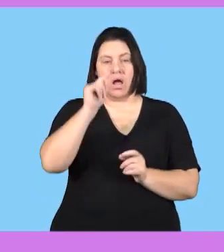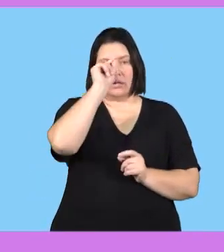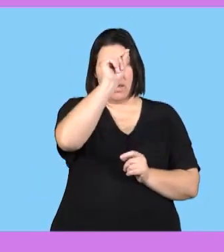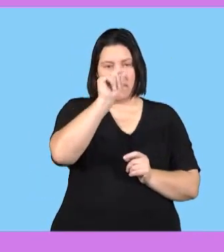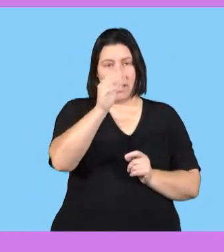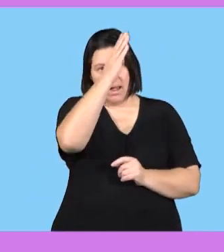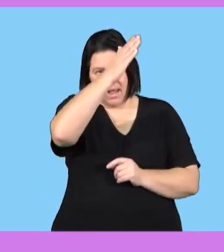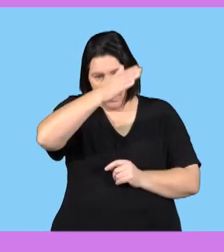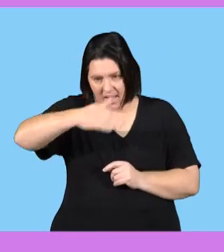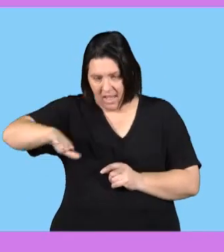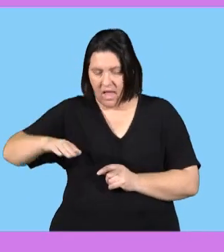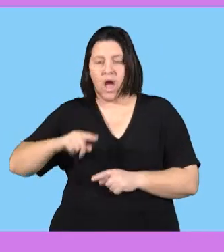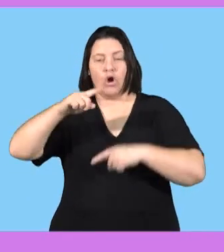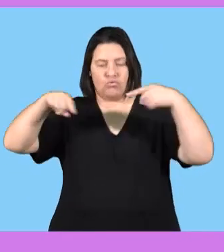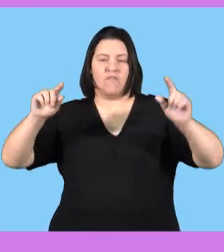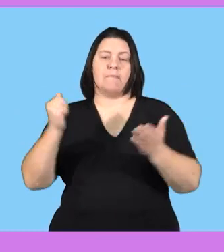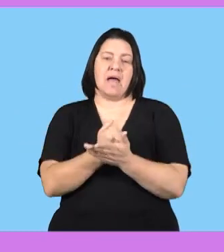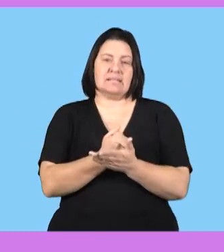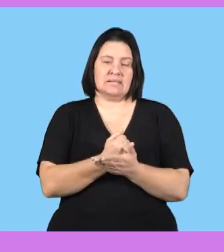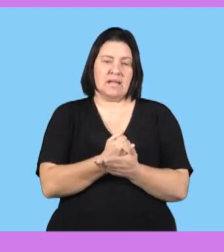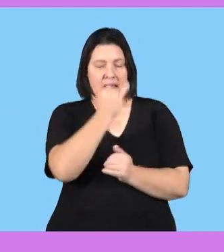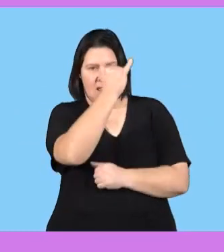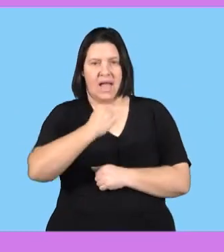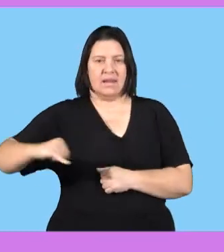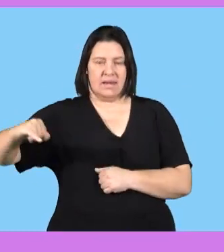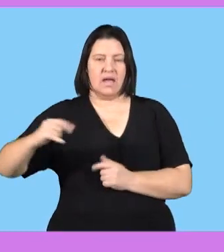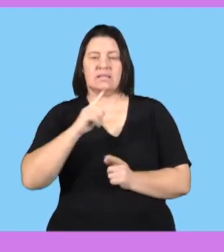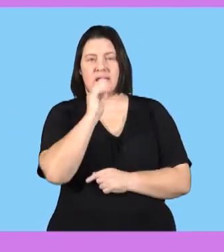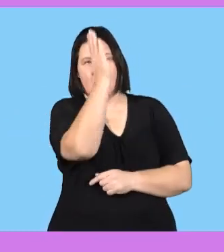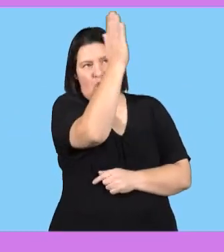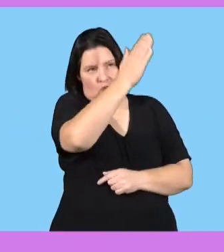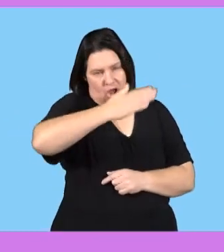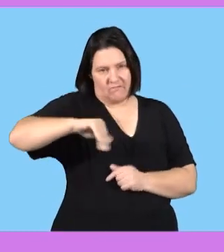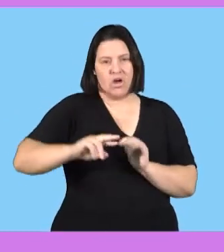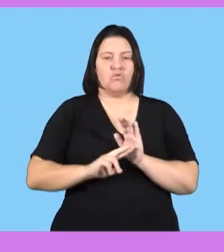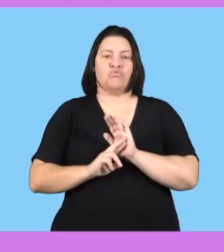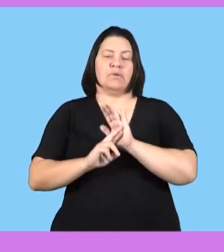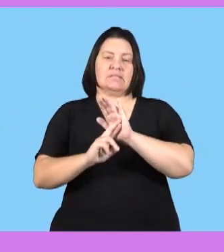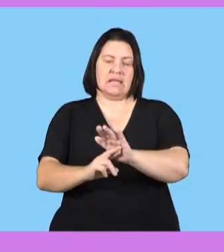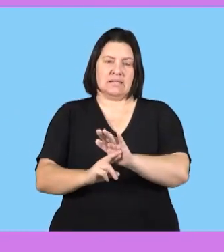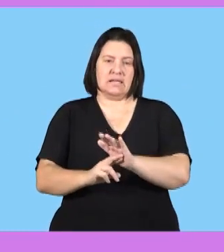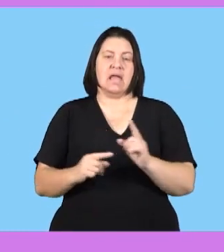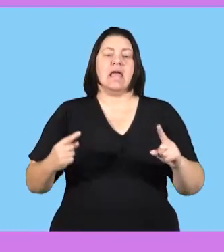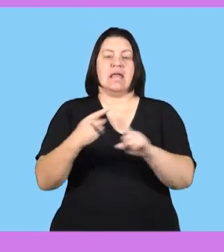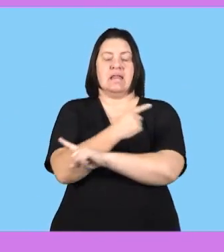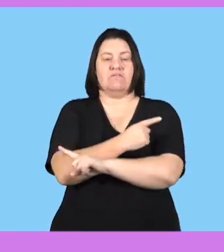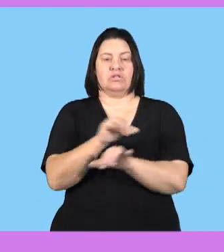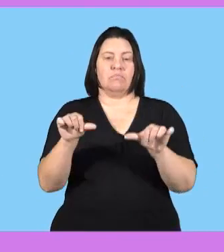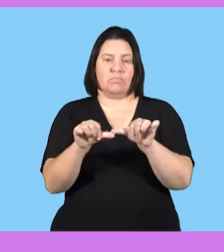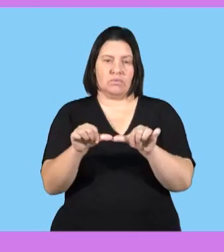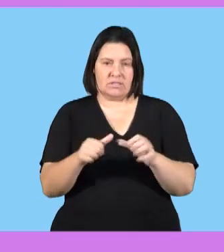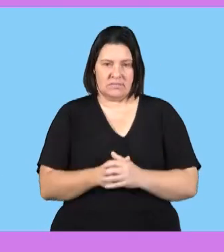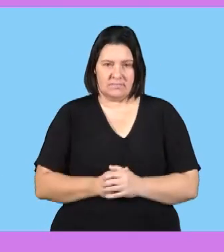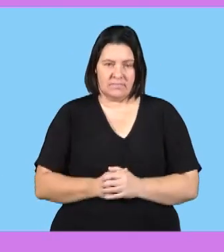graph. So now, this is our graph. You can see that it is a curve representing the inverse